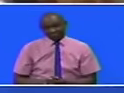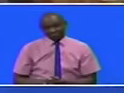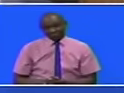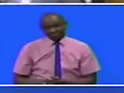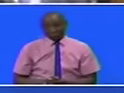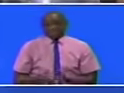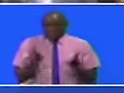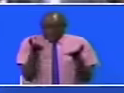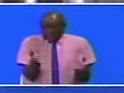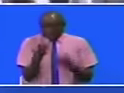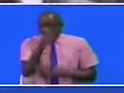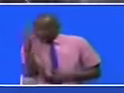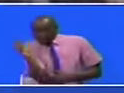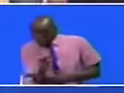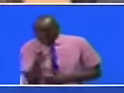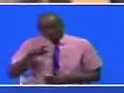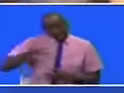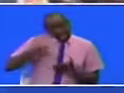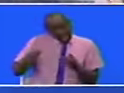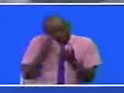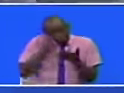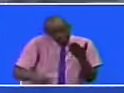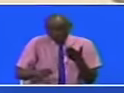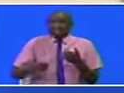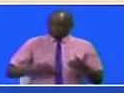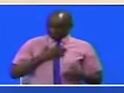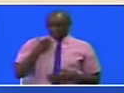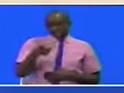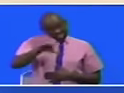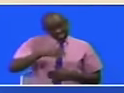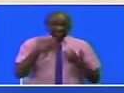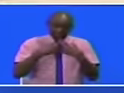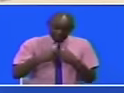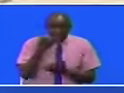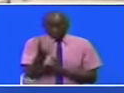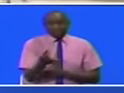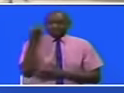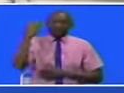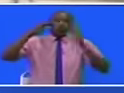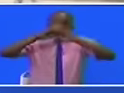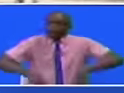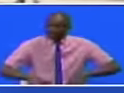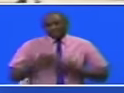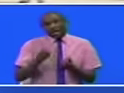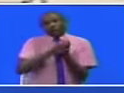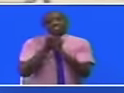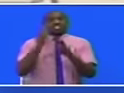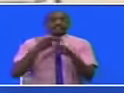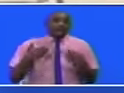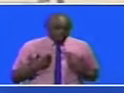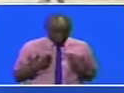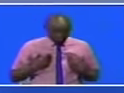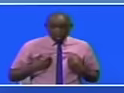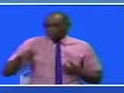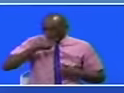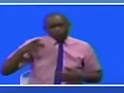It's almost 1 month since the president visited Pan Paper, the collapsed paper farm now renamed Rye Paper Mills. It was joy for the